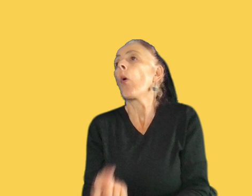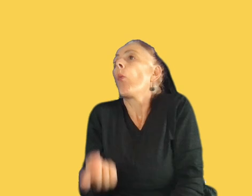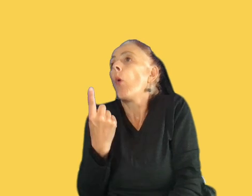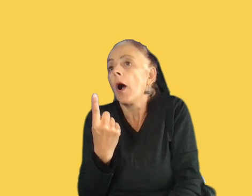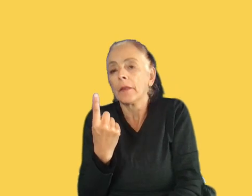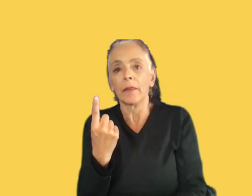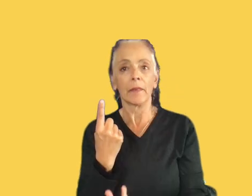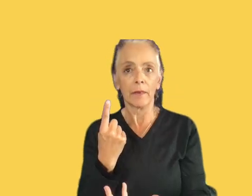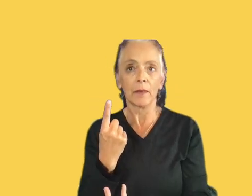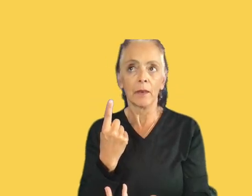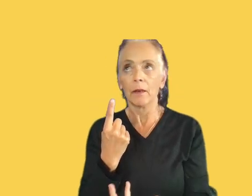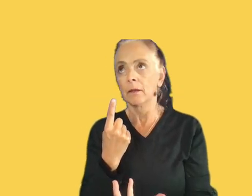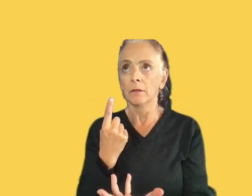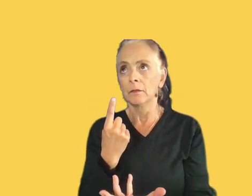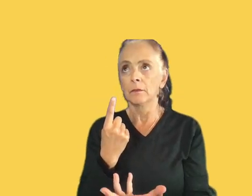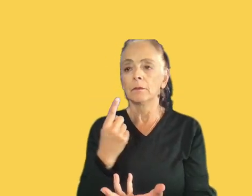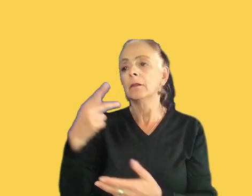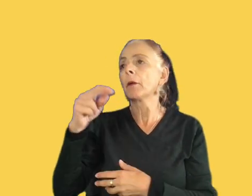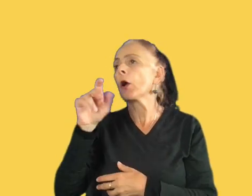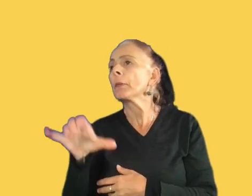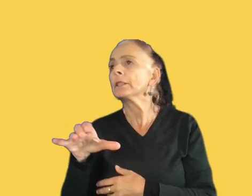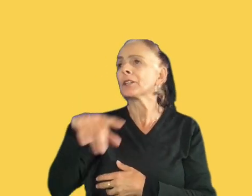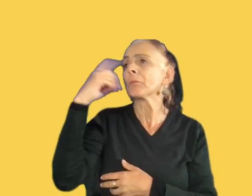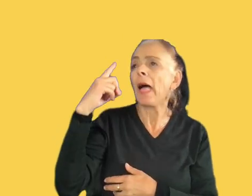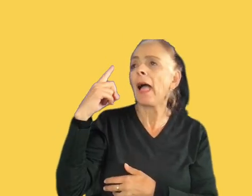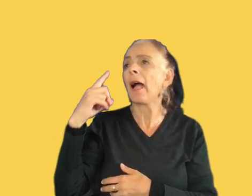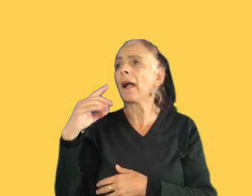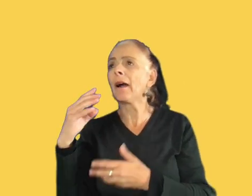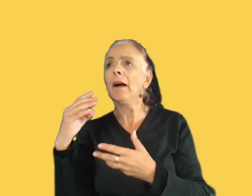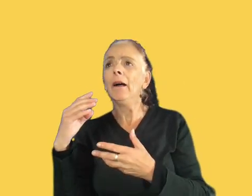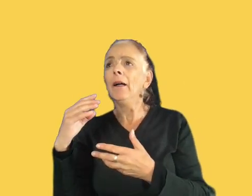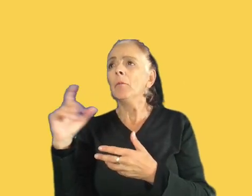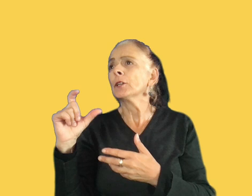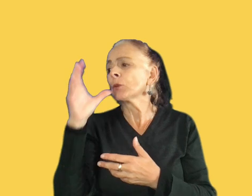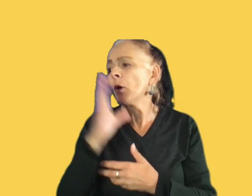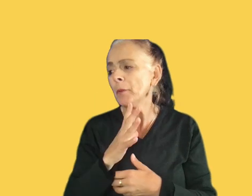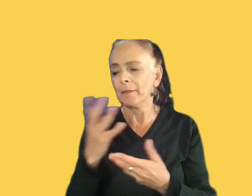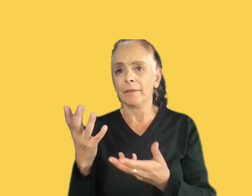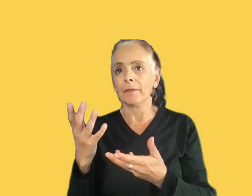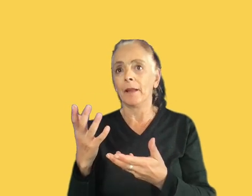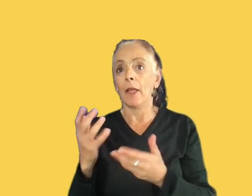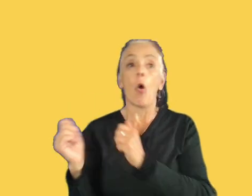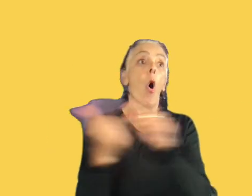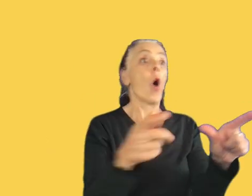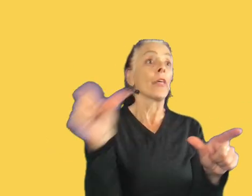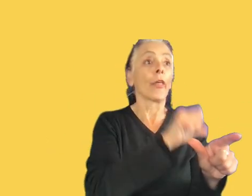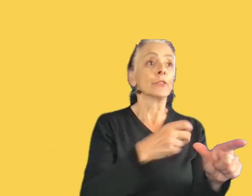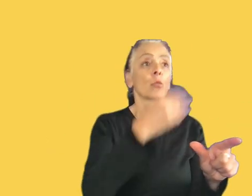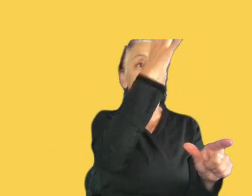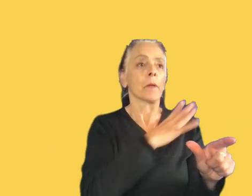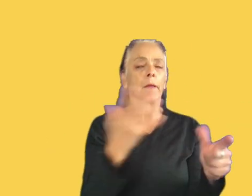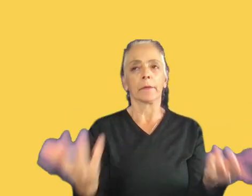them like a paraplegic black Muslim woman is an example that I use, and then have everyone else in your cast just be a white